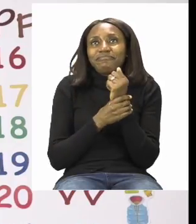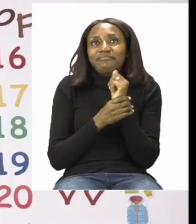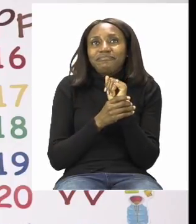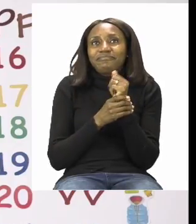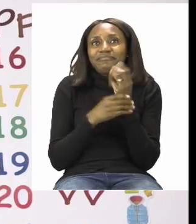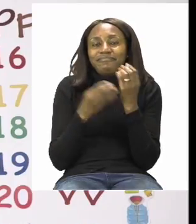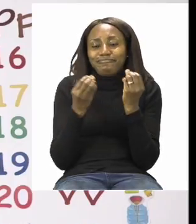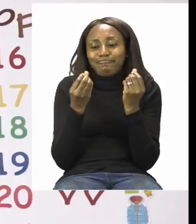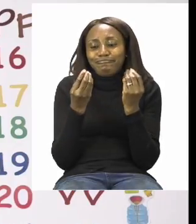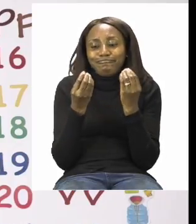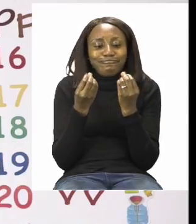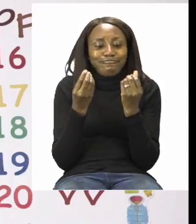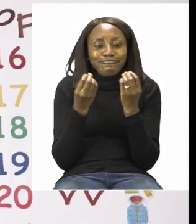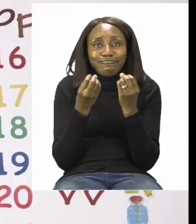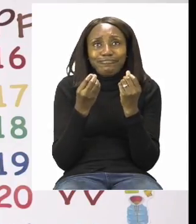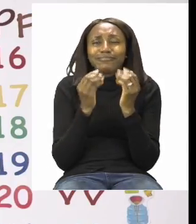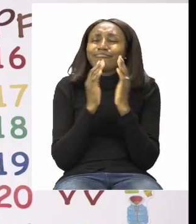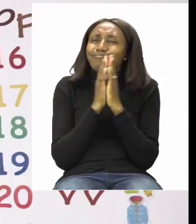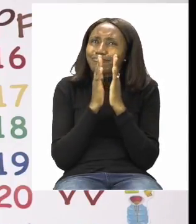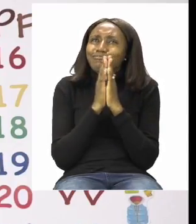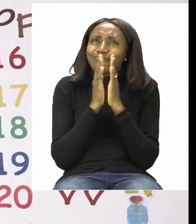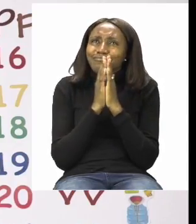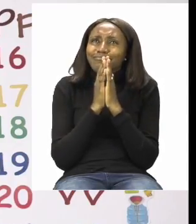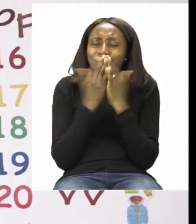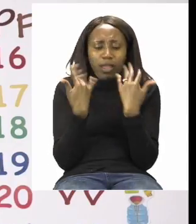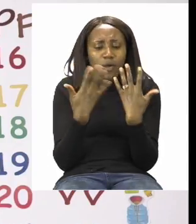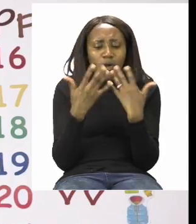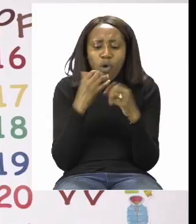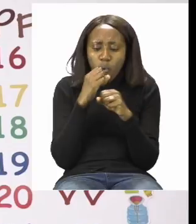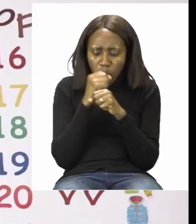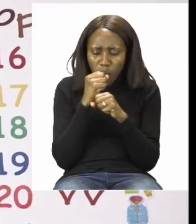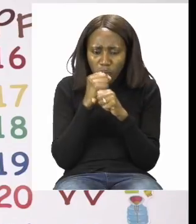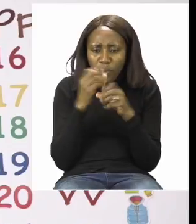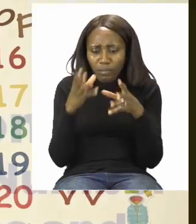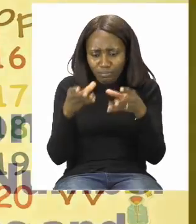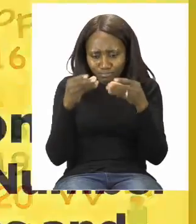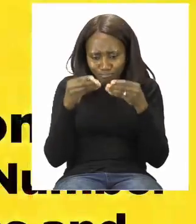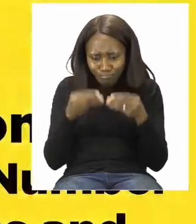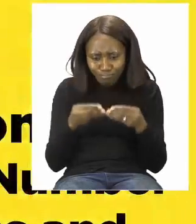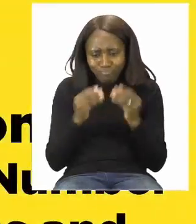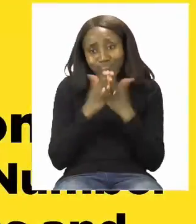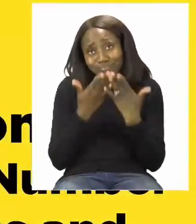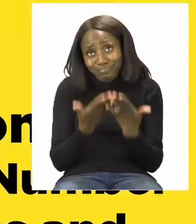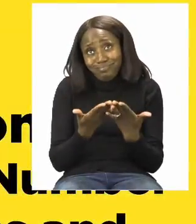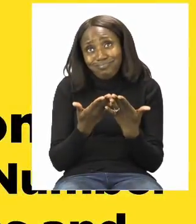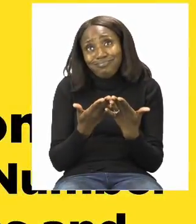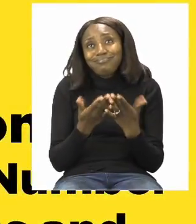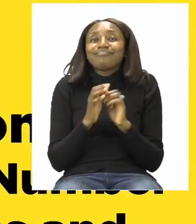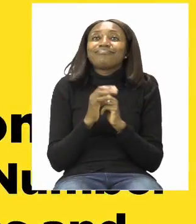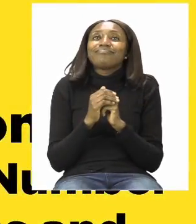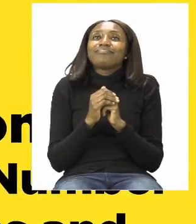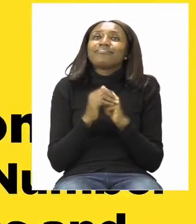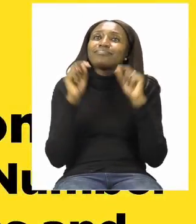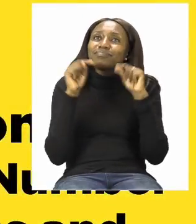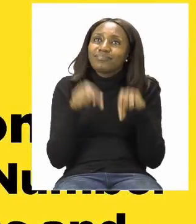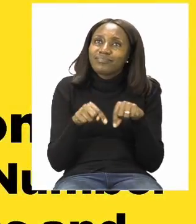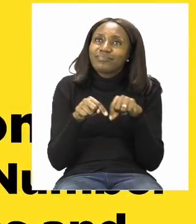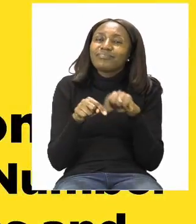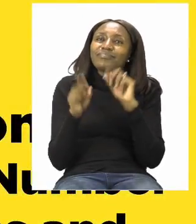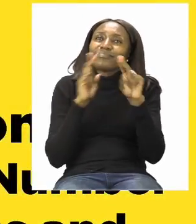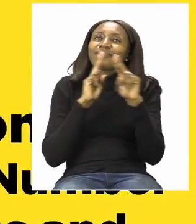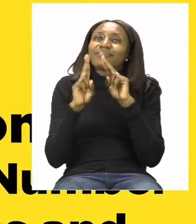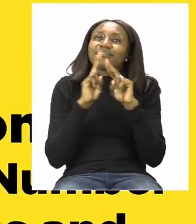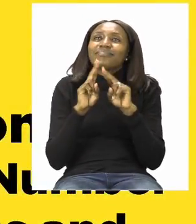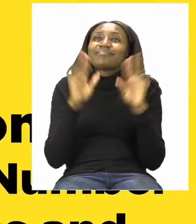and our fingertips too. Make sure your hands are dry before you touch anything else. For today's lesson, we will